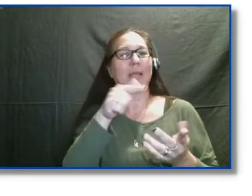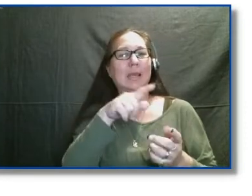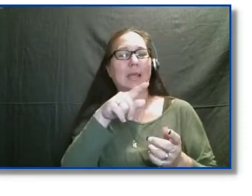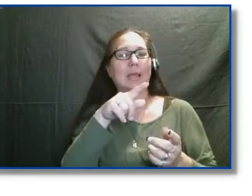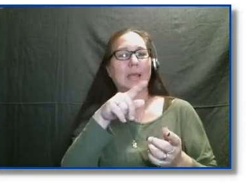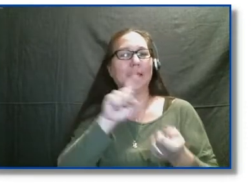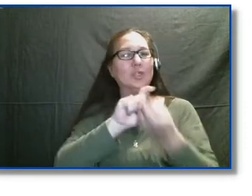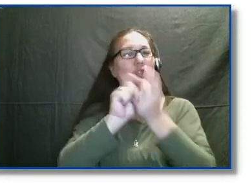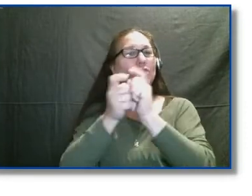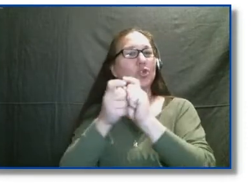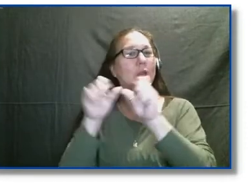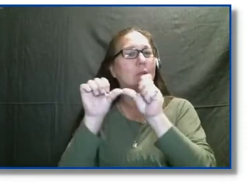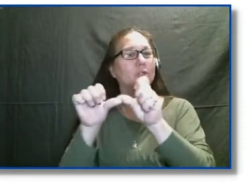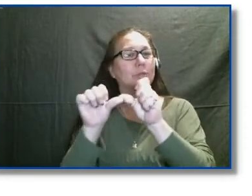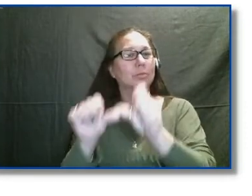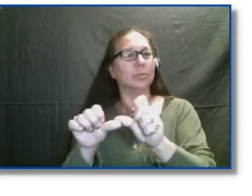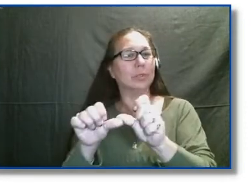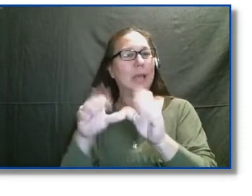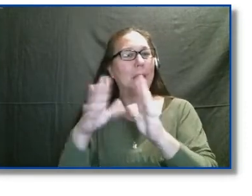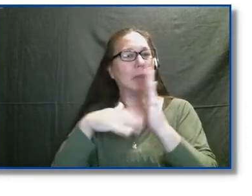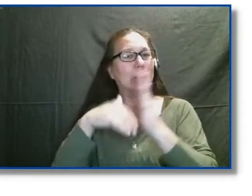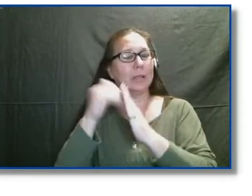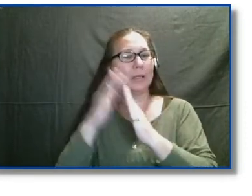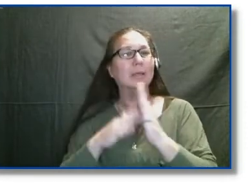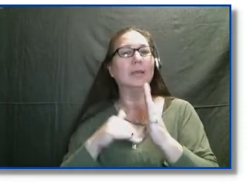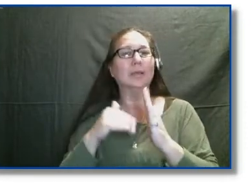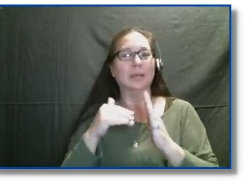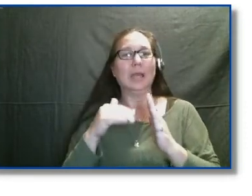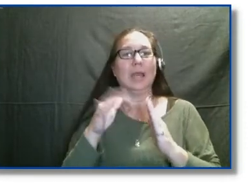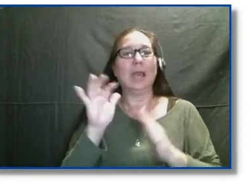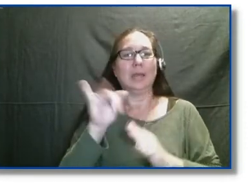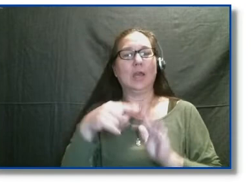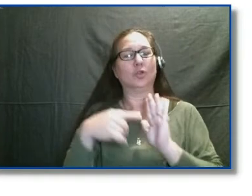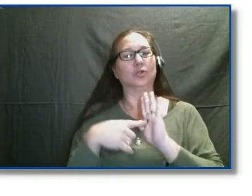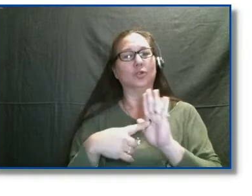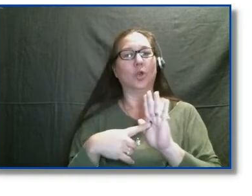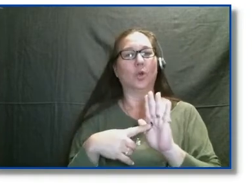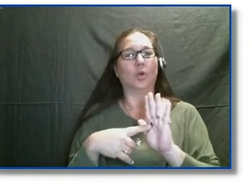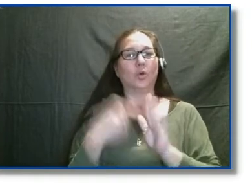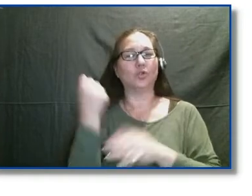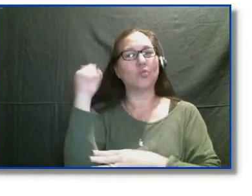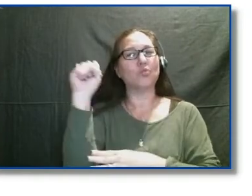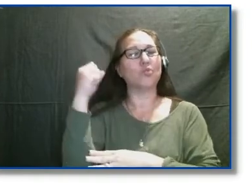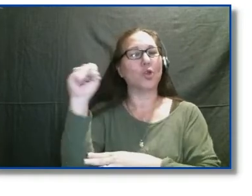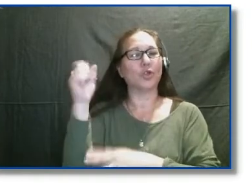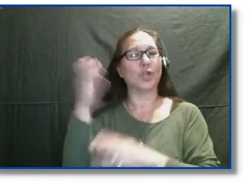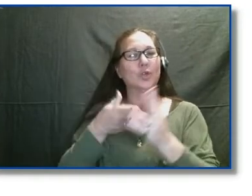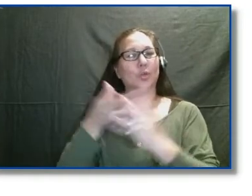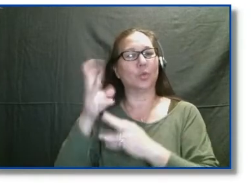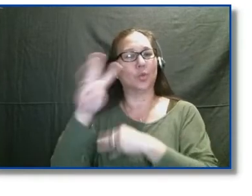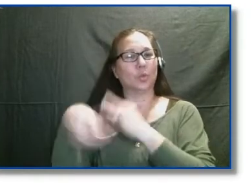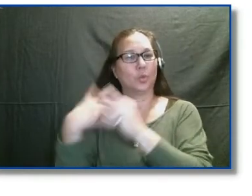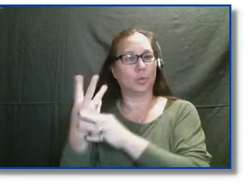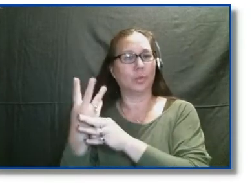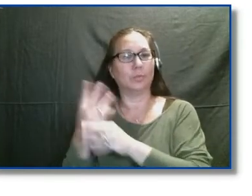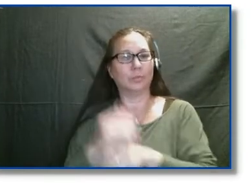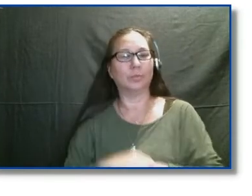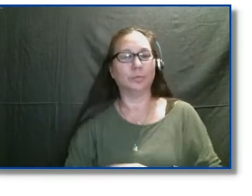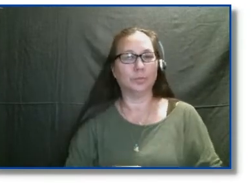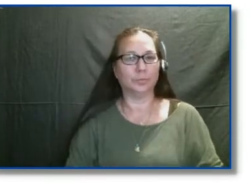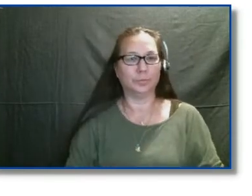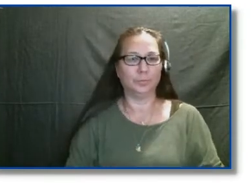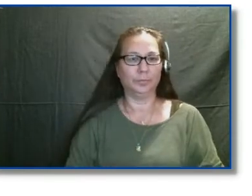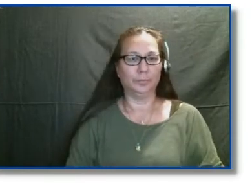like animated by crowds of protesters around the globe. And they are a form of choreography as well as they are